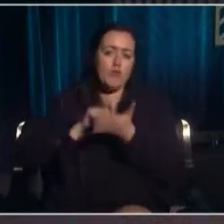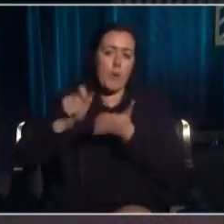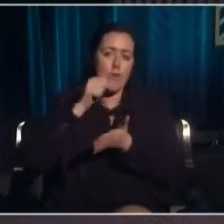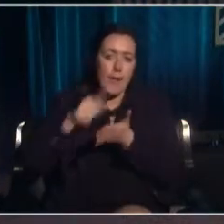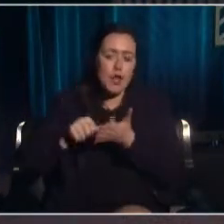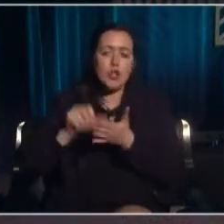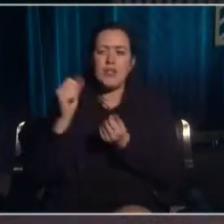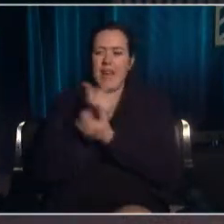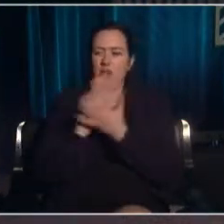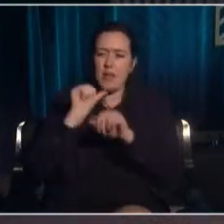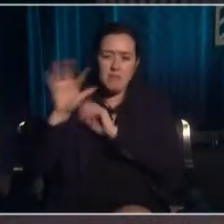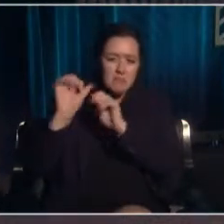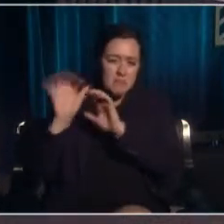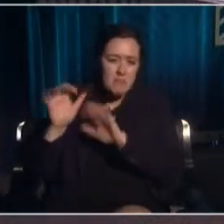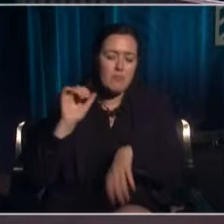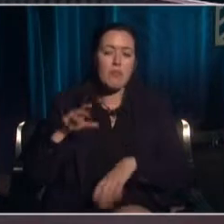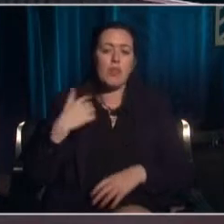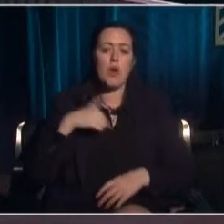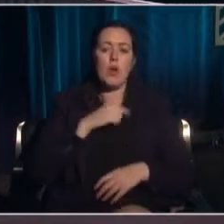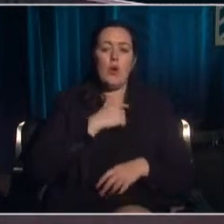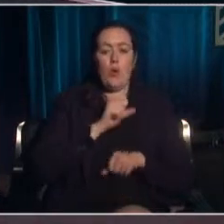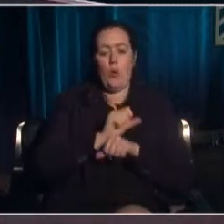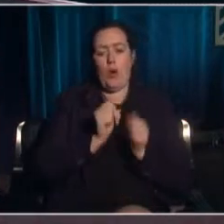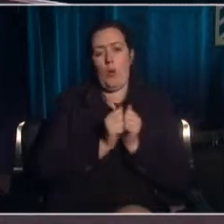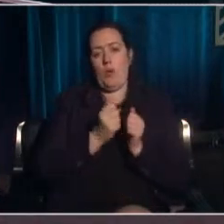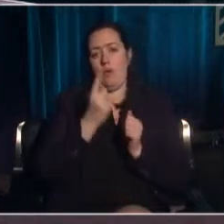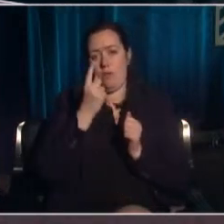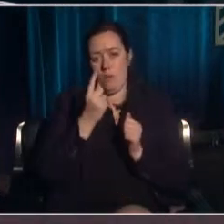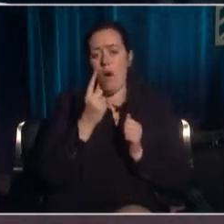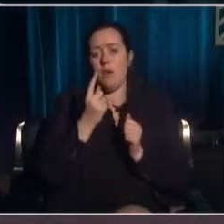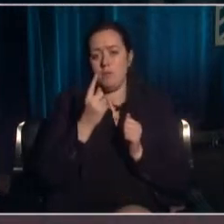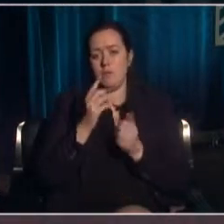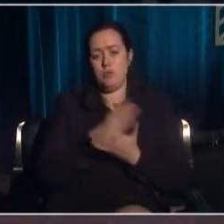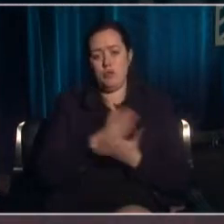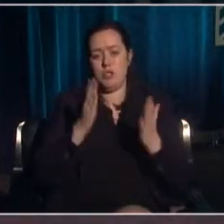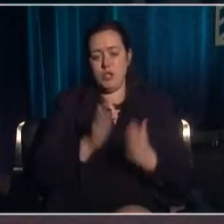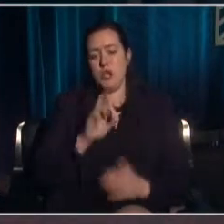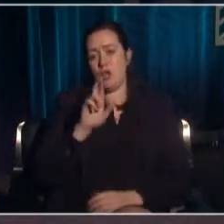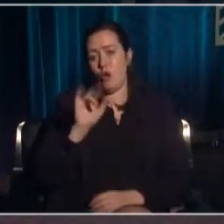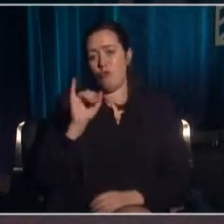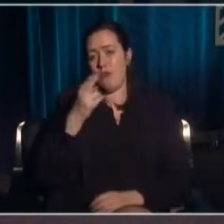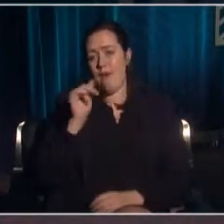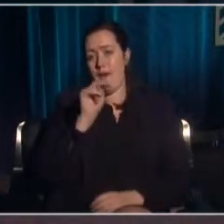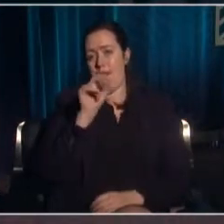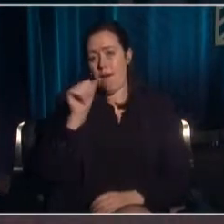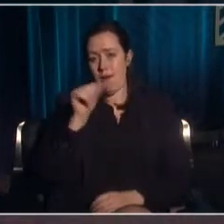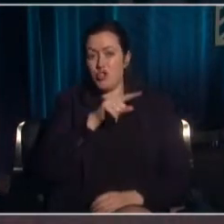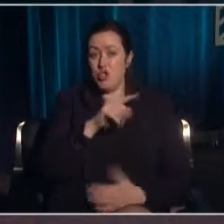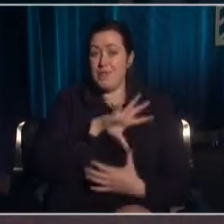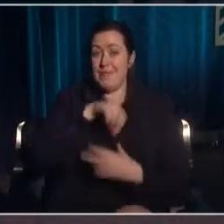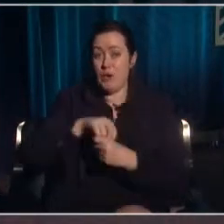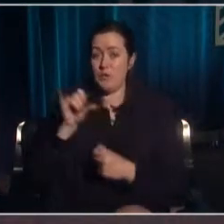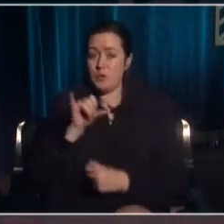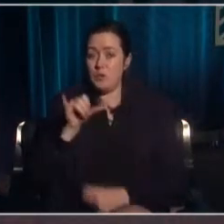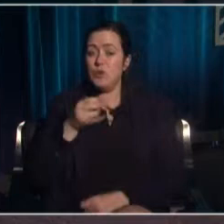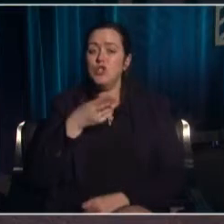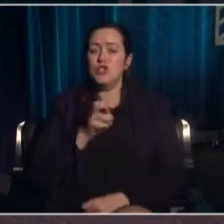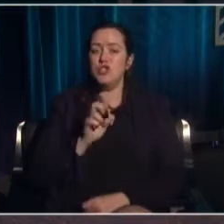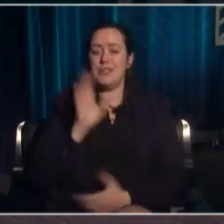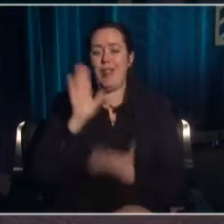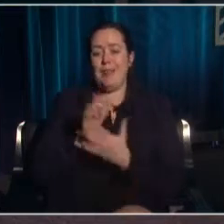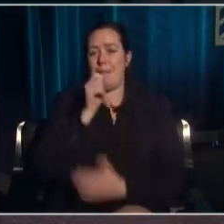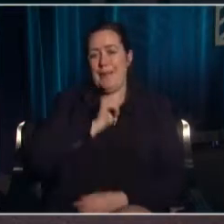guns, and we happened to be working with a musician you might know named Rihanna. We got her to write a letter, except she's a little less patient than